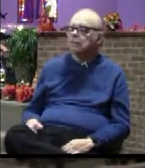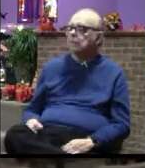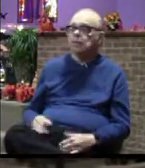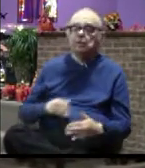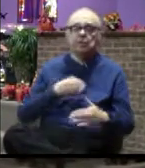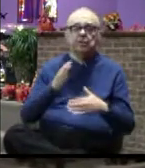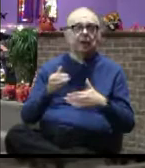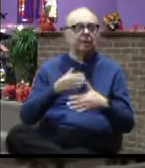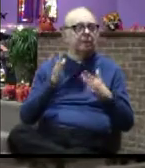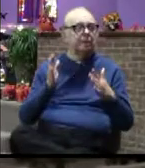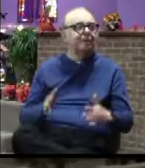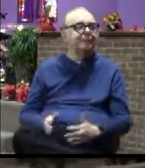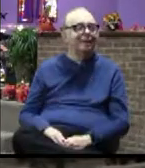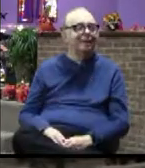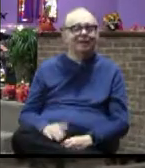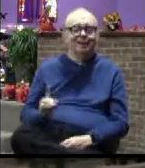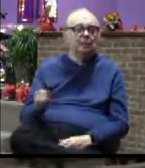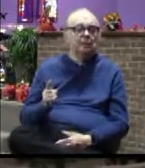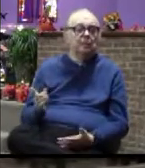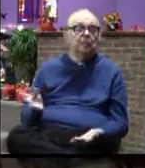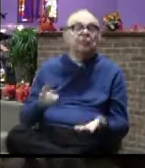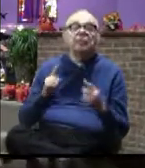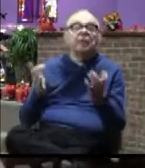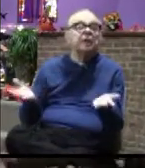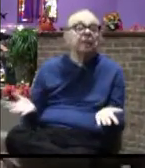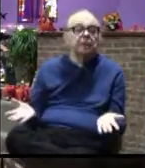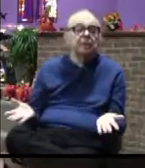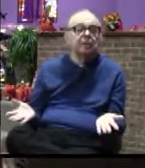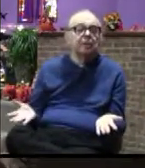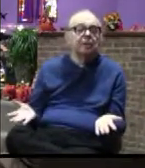you next door neighbor where are they going